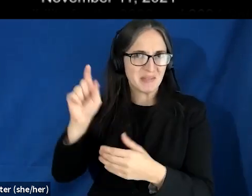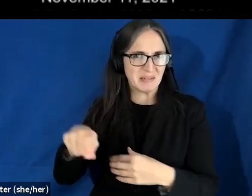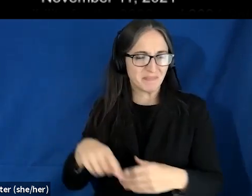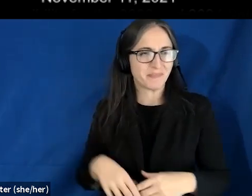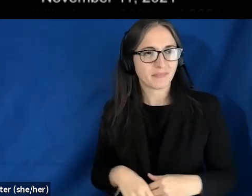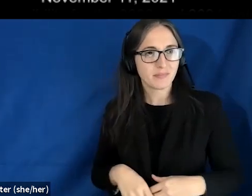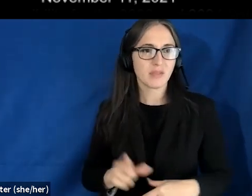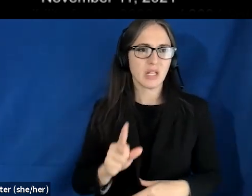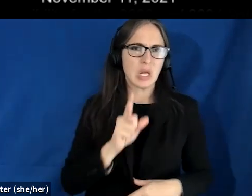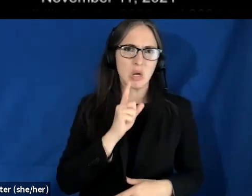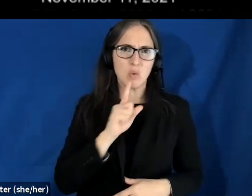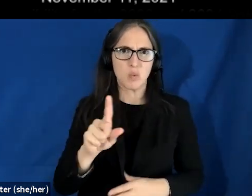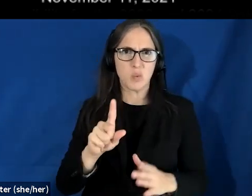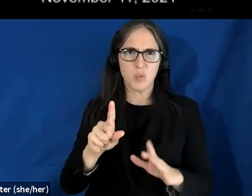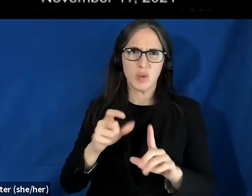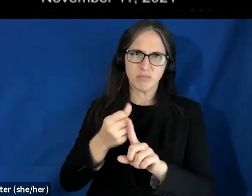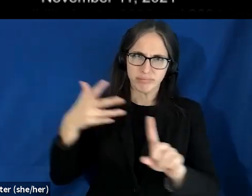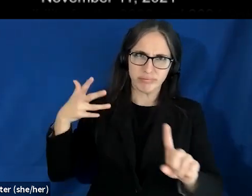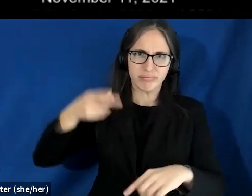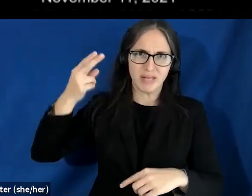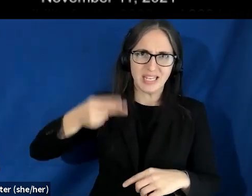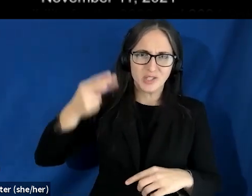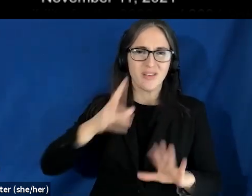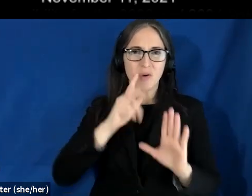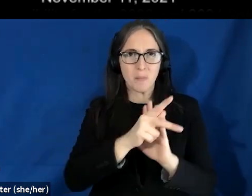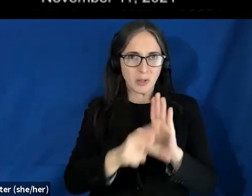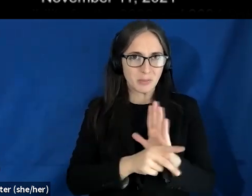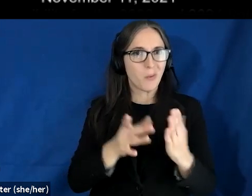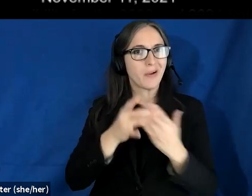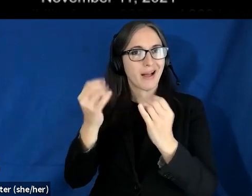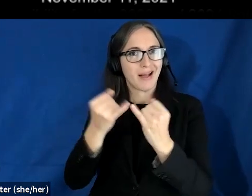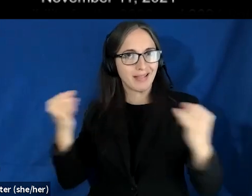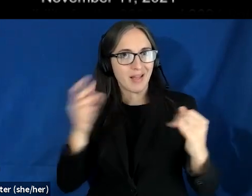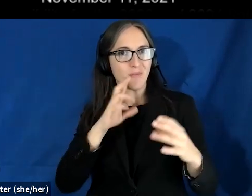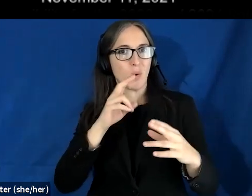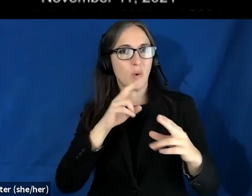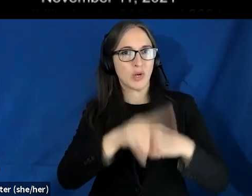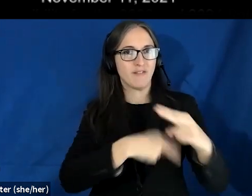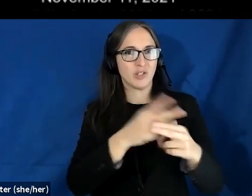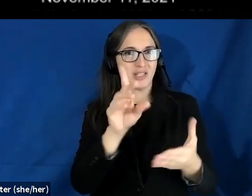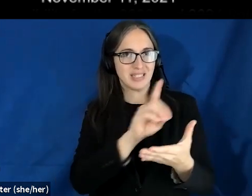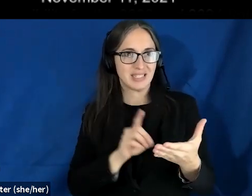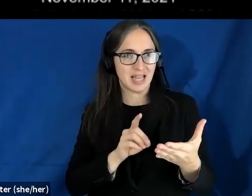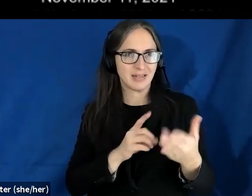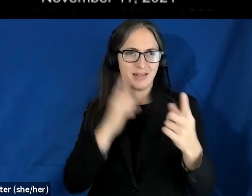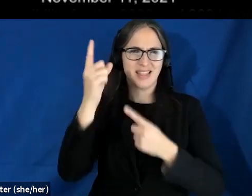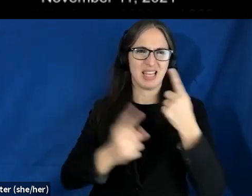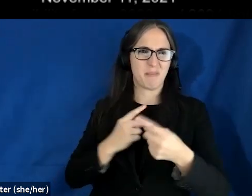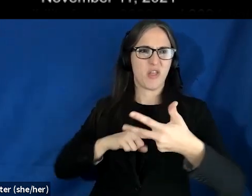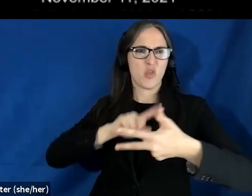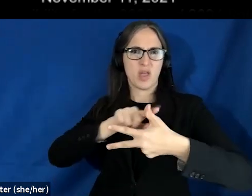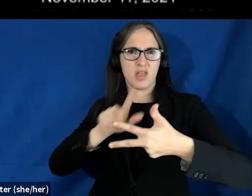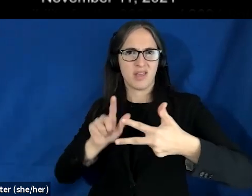principles and guidelines for universal design. I consider 3 sets as the ones that can underpin a framework